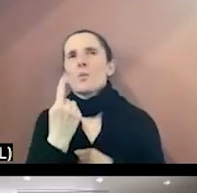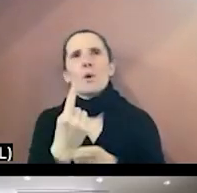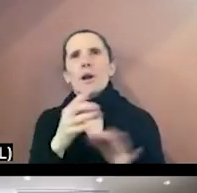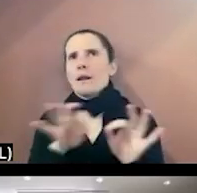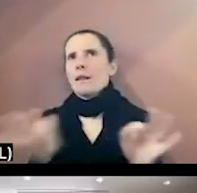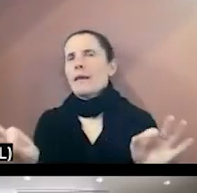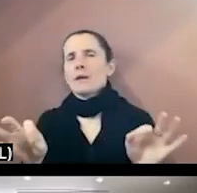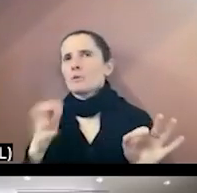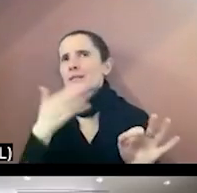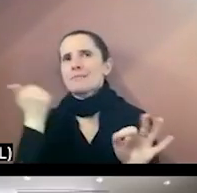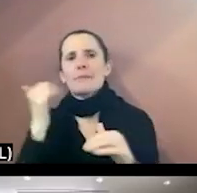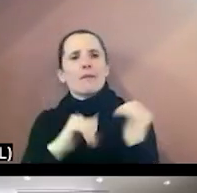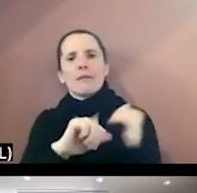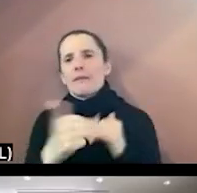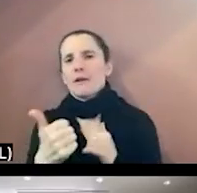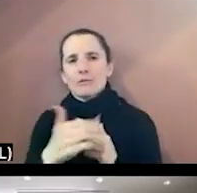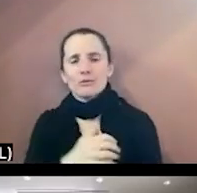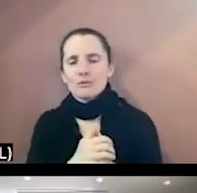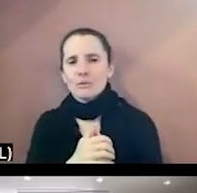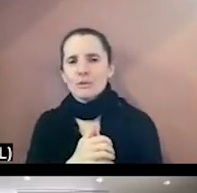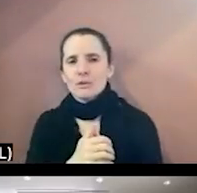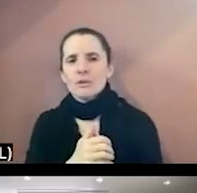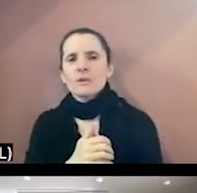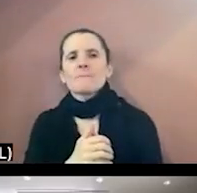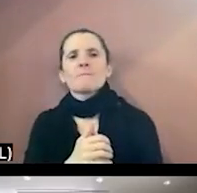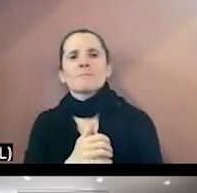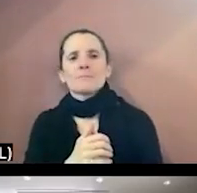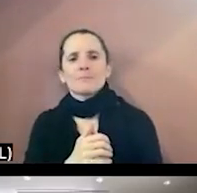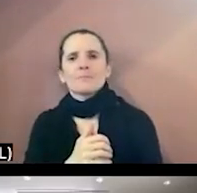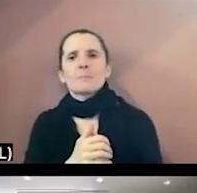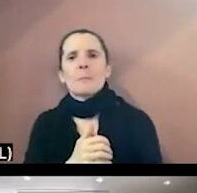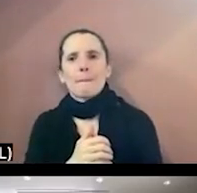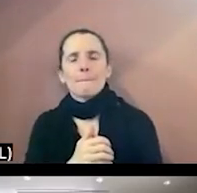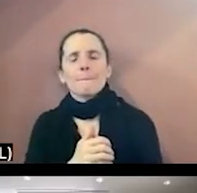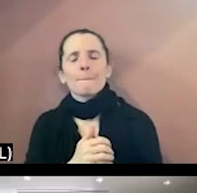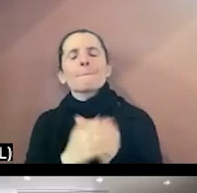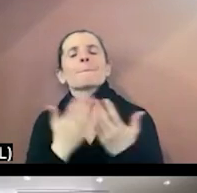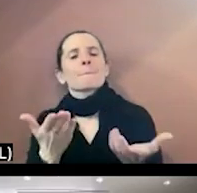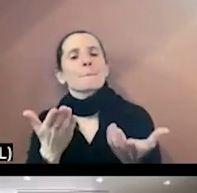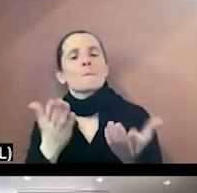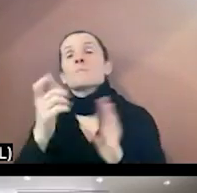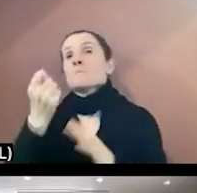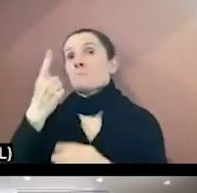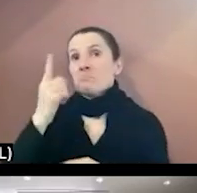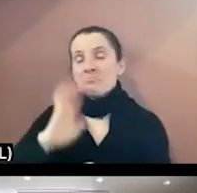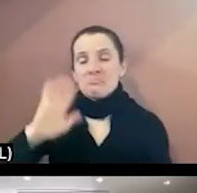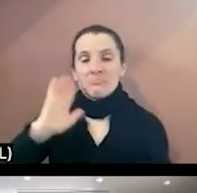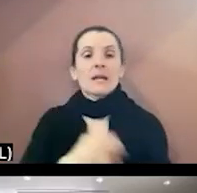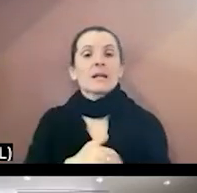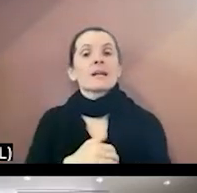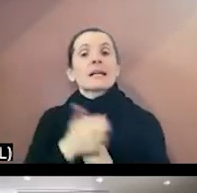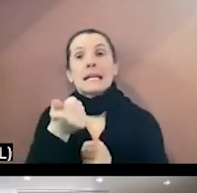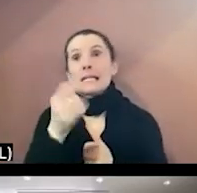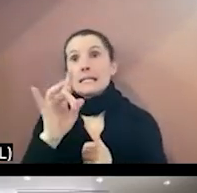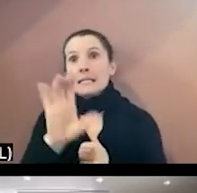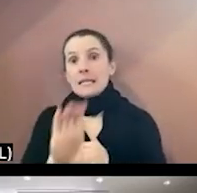others. And I say this, well, in the 18th century, there would be people